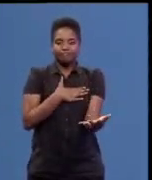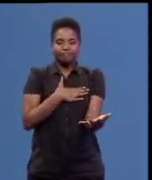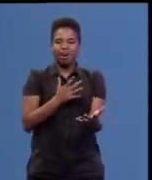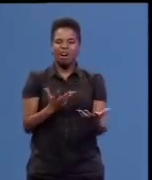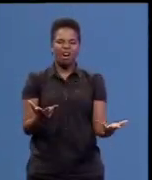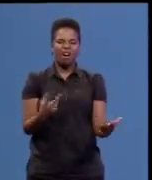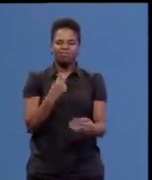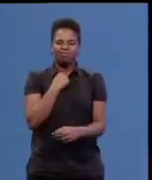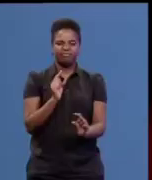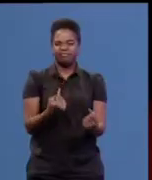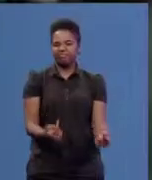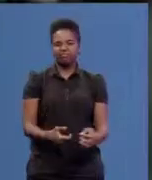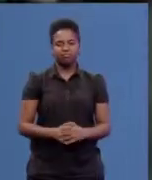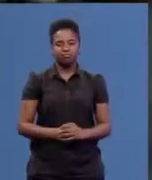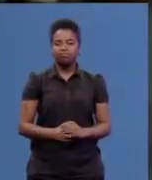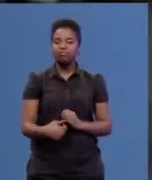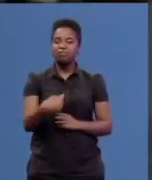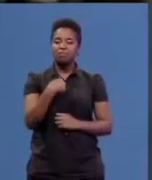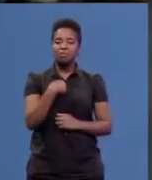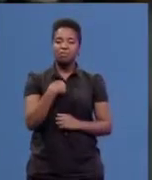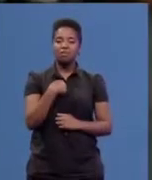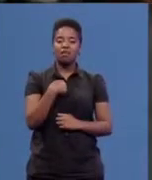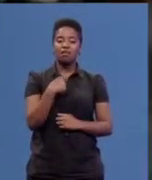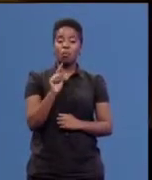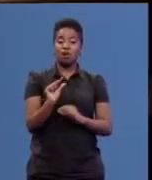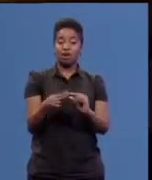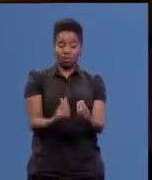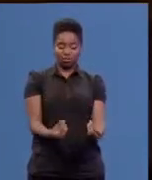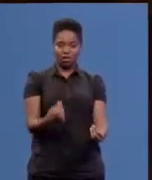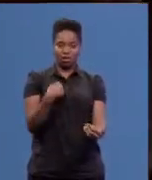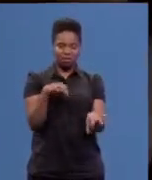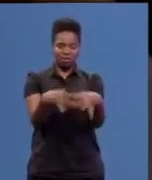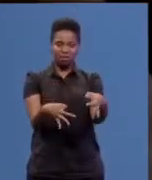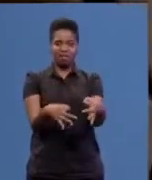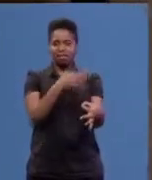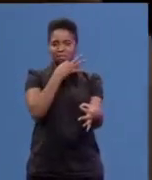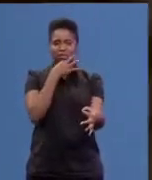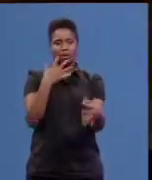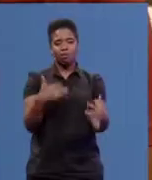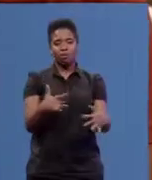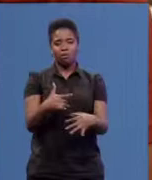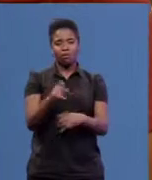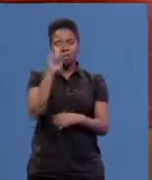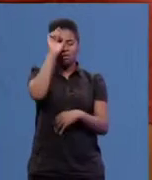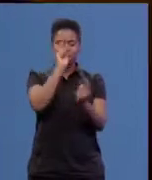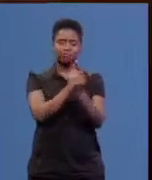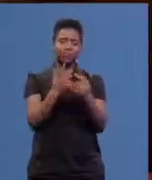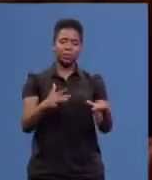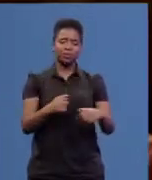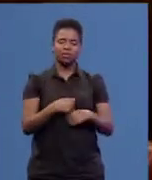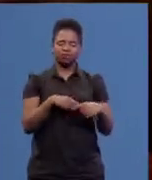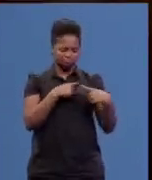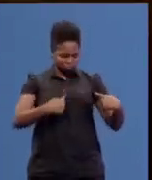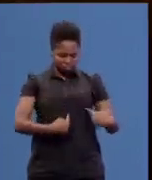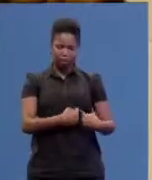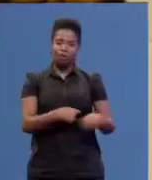what we're going through. Nam ndiyawuthi xa ndibalisela izizukulwane ezilandelayo ndibalise ndithi ndithetha ngomntu endakhe ndambona. From the bottom of my heart, for me, I just